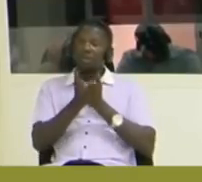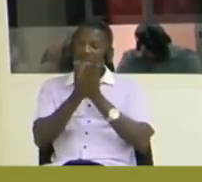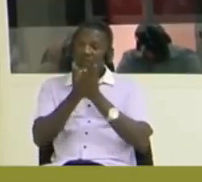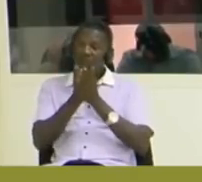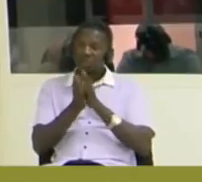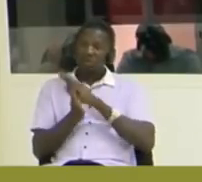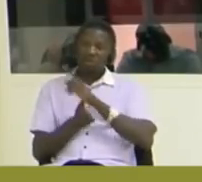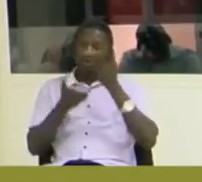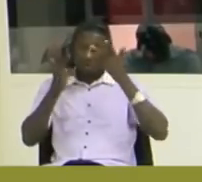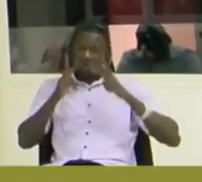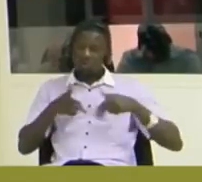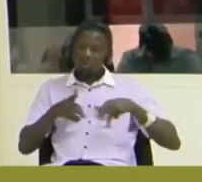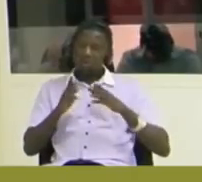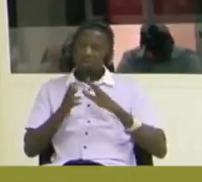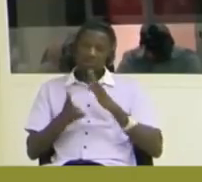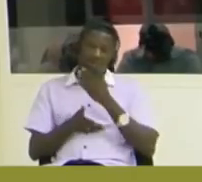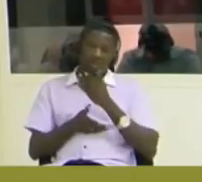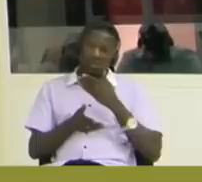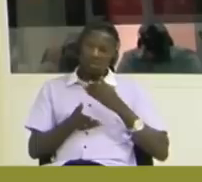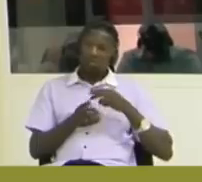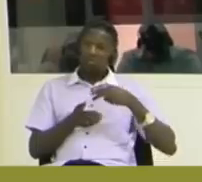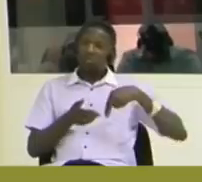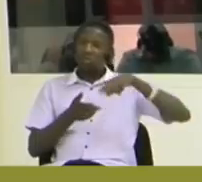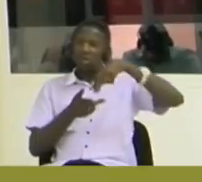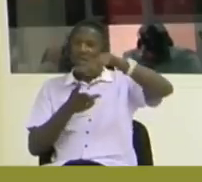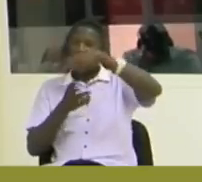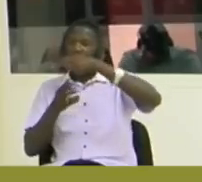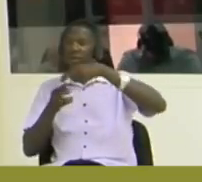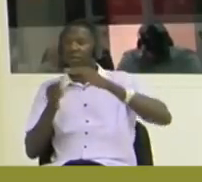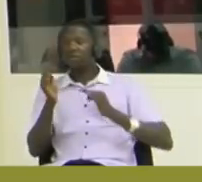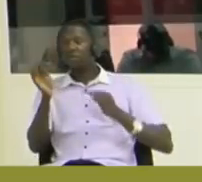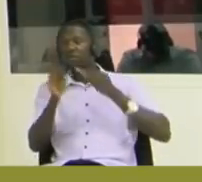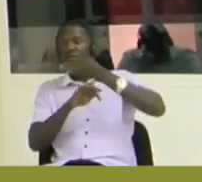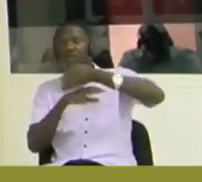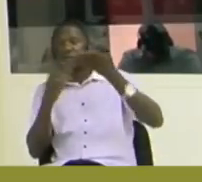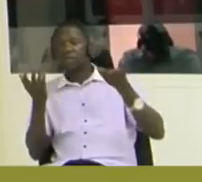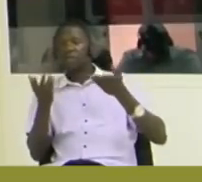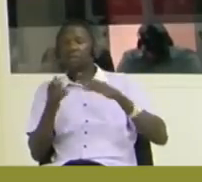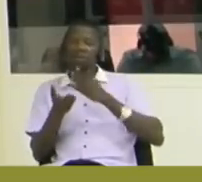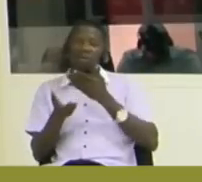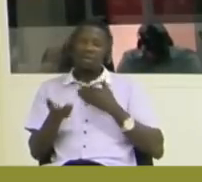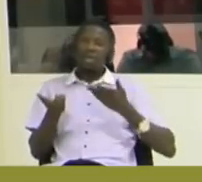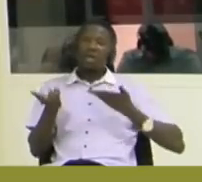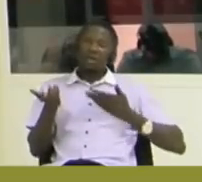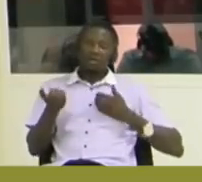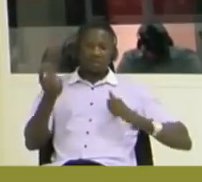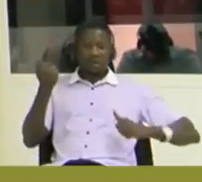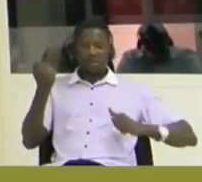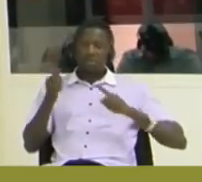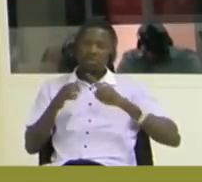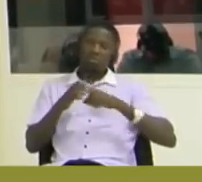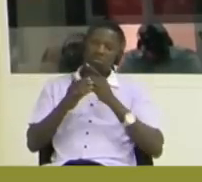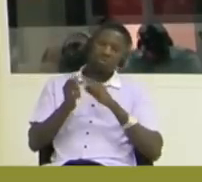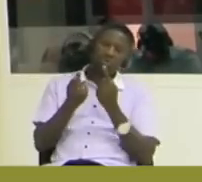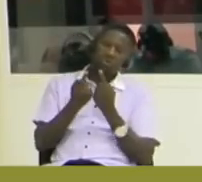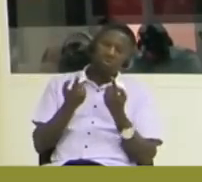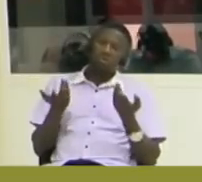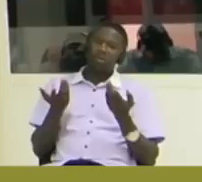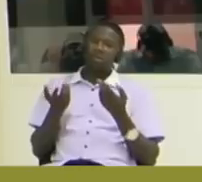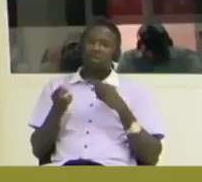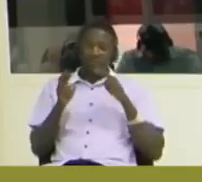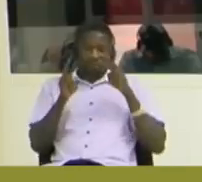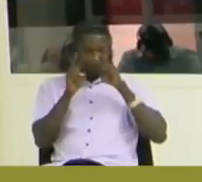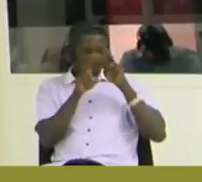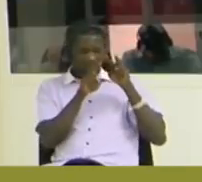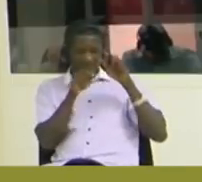unlawfully or whatever mooring at Fajara, whether they carry arms or not, the surveillance of